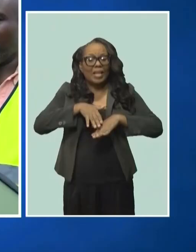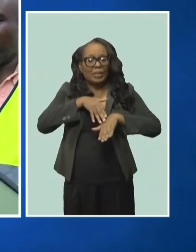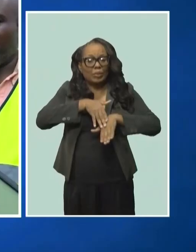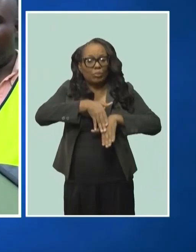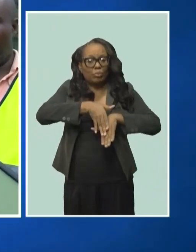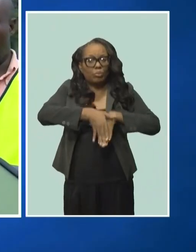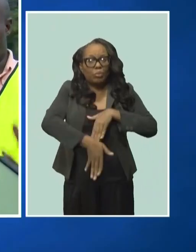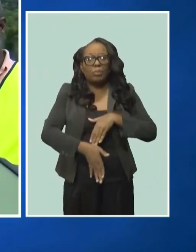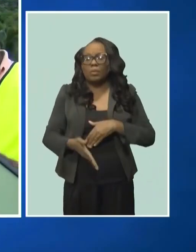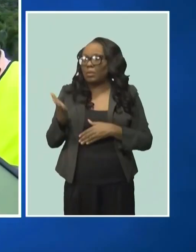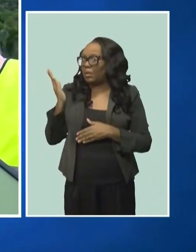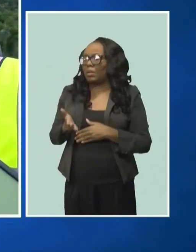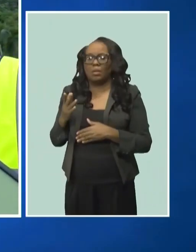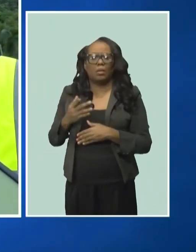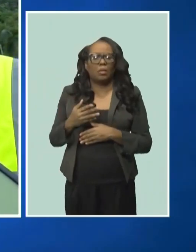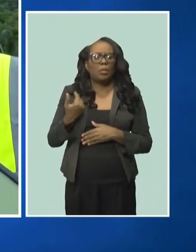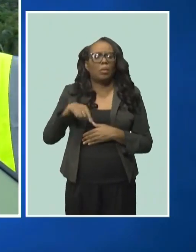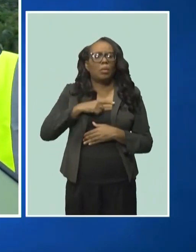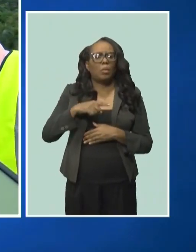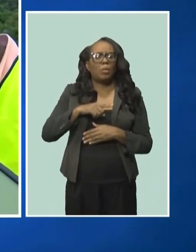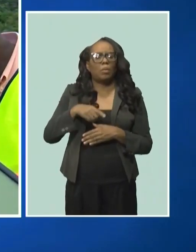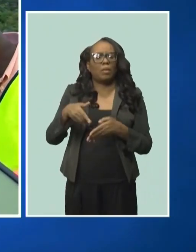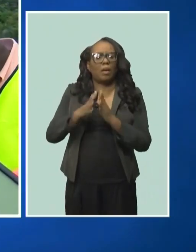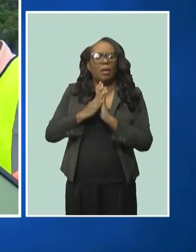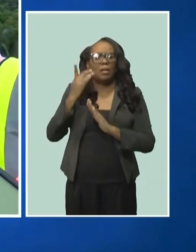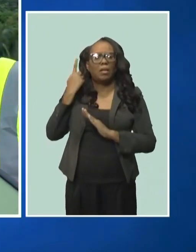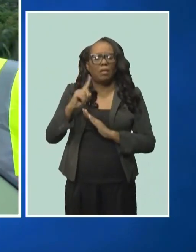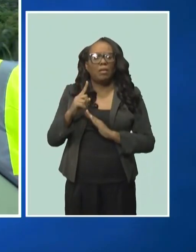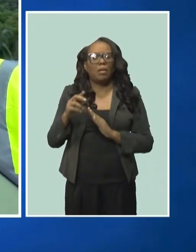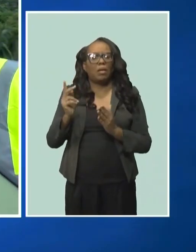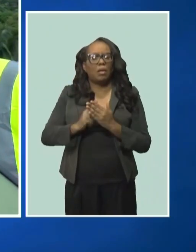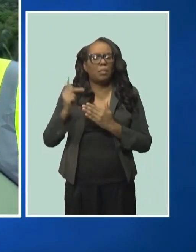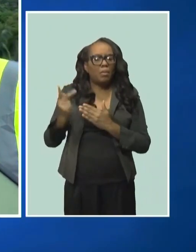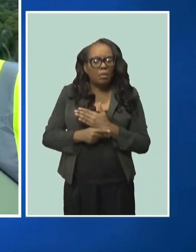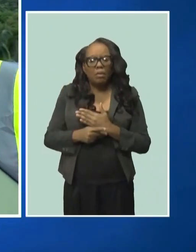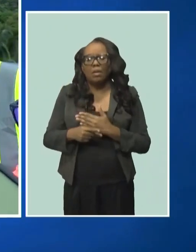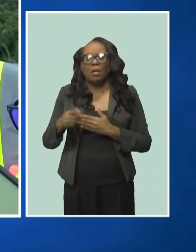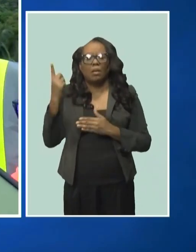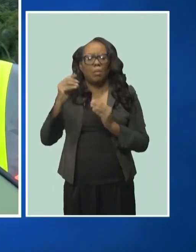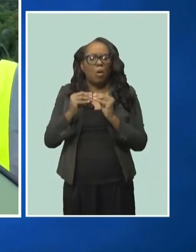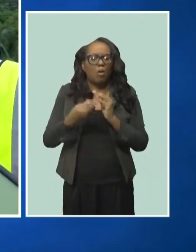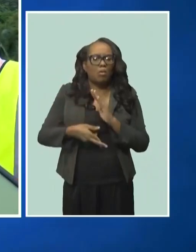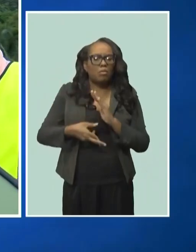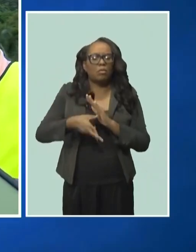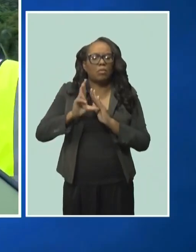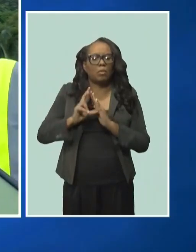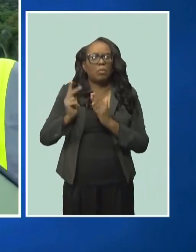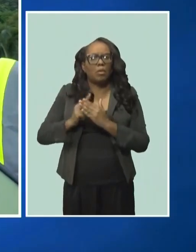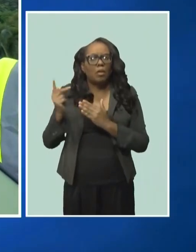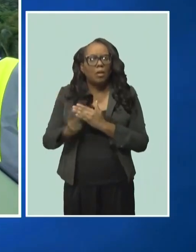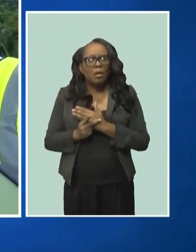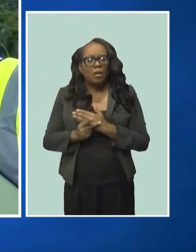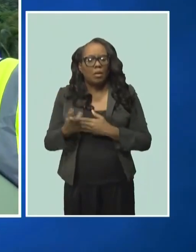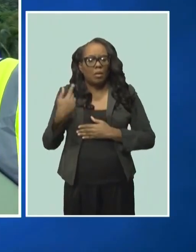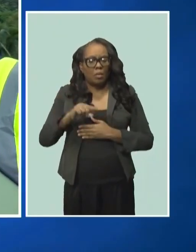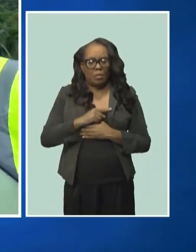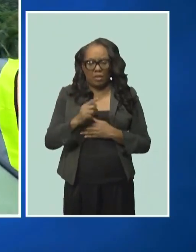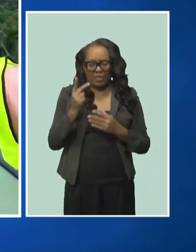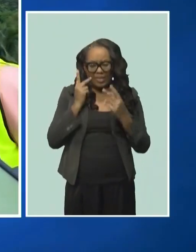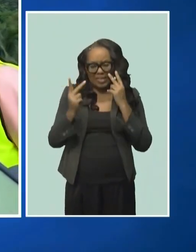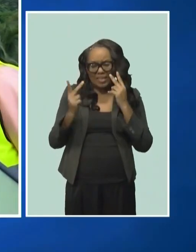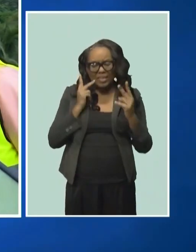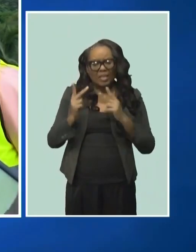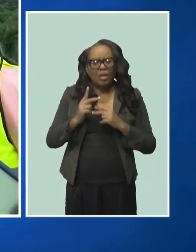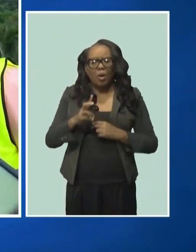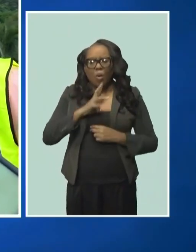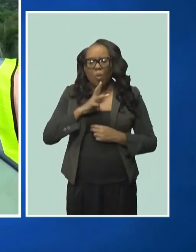this because there were some issues here with regard to water in the sub-base and trying to determine where that water was